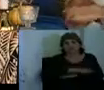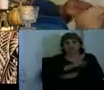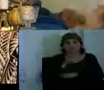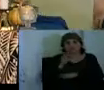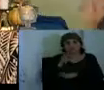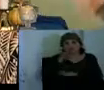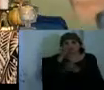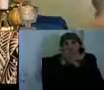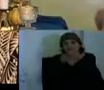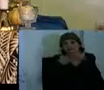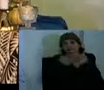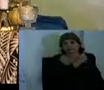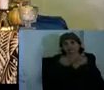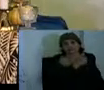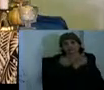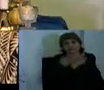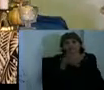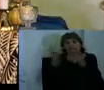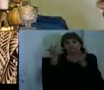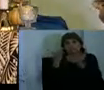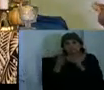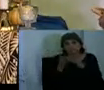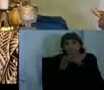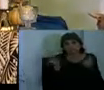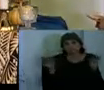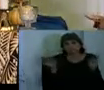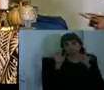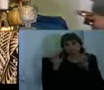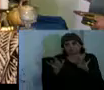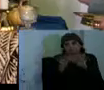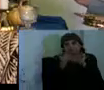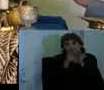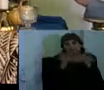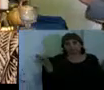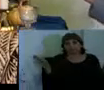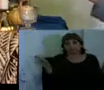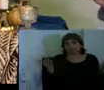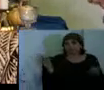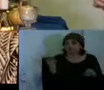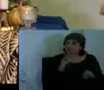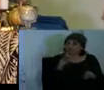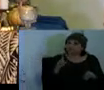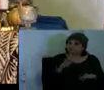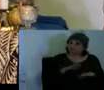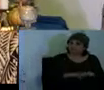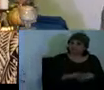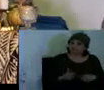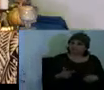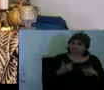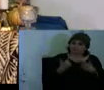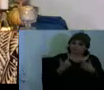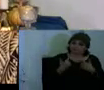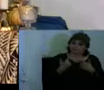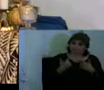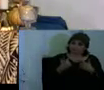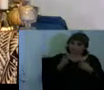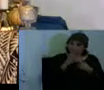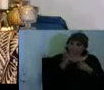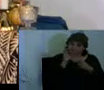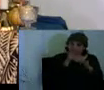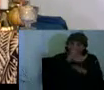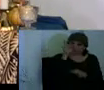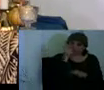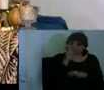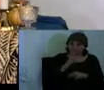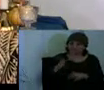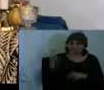mercy, and freedom, wherever you are on your life or spiritual journey. Come